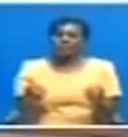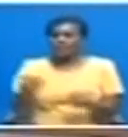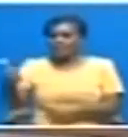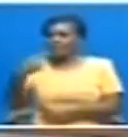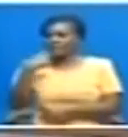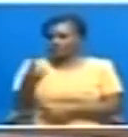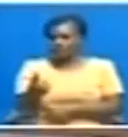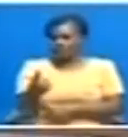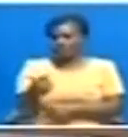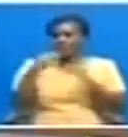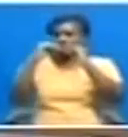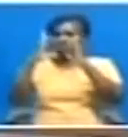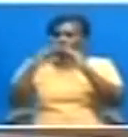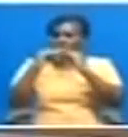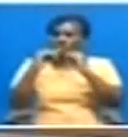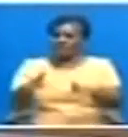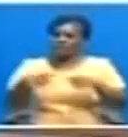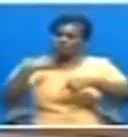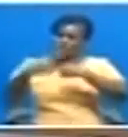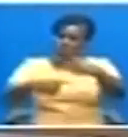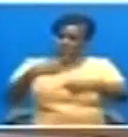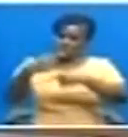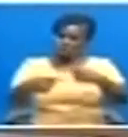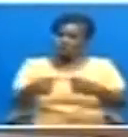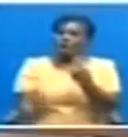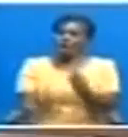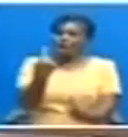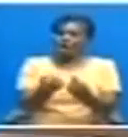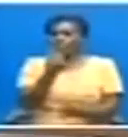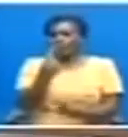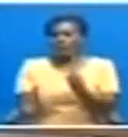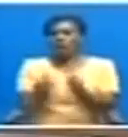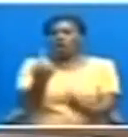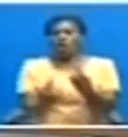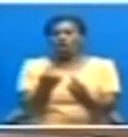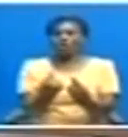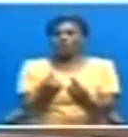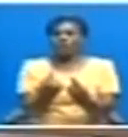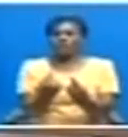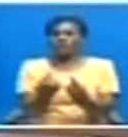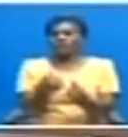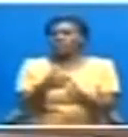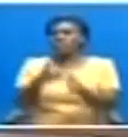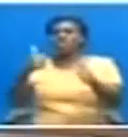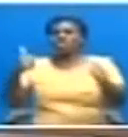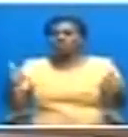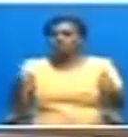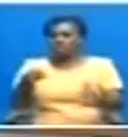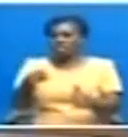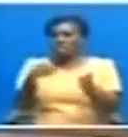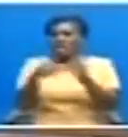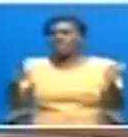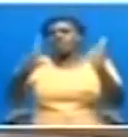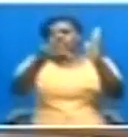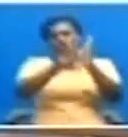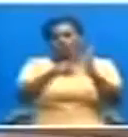Marcel says, walimu shikilia hapo hapo, dawa ya moto ni moto. Felix Akoko says, defying court order is against the law of